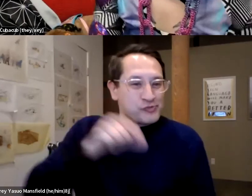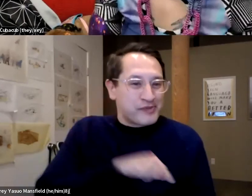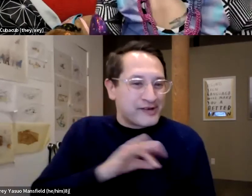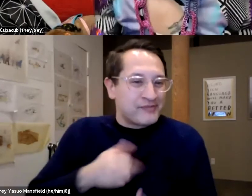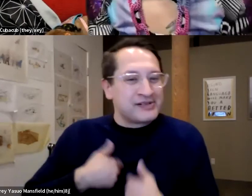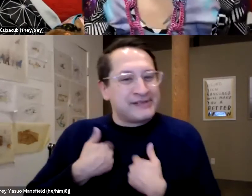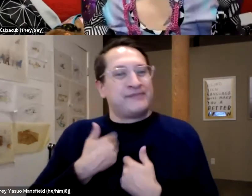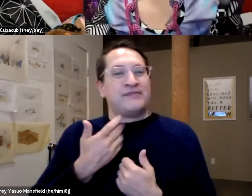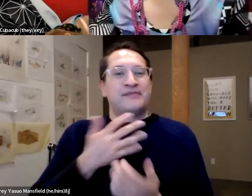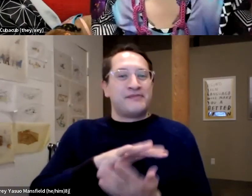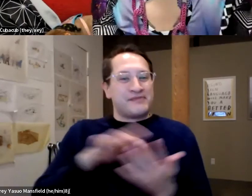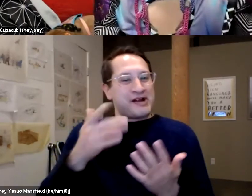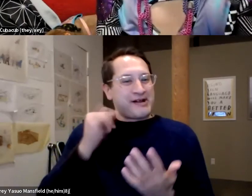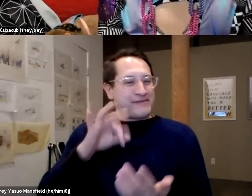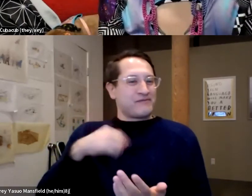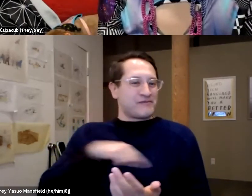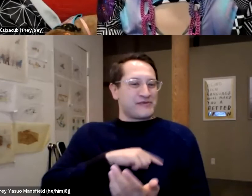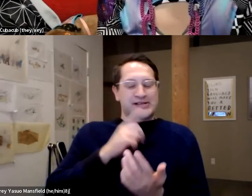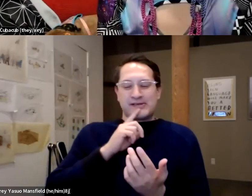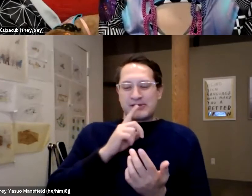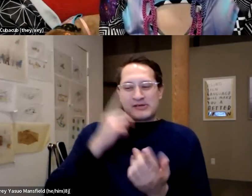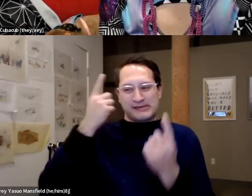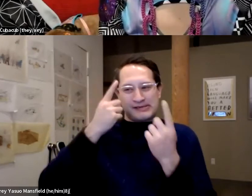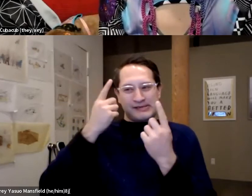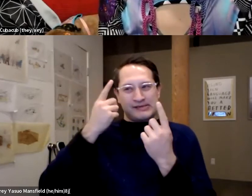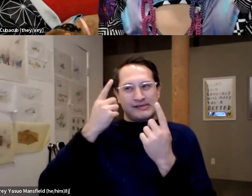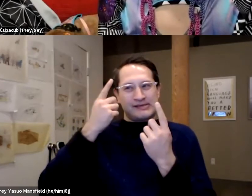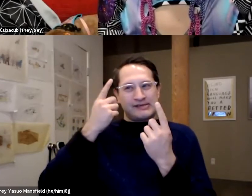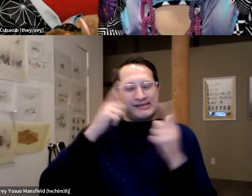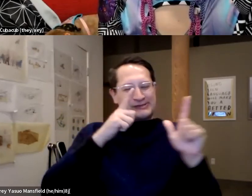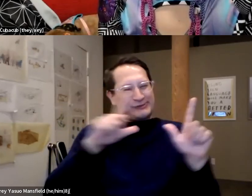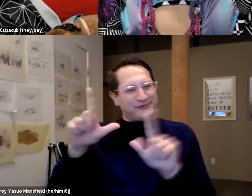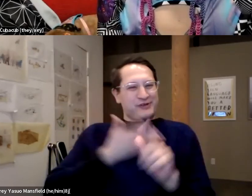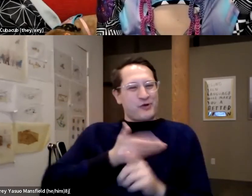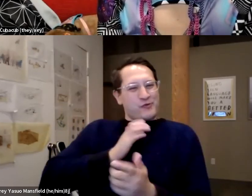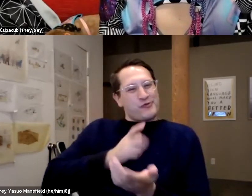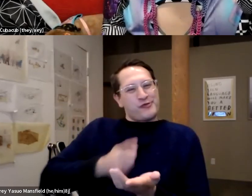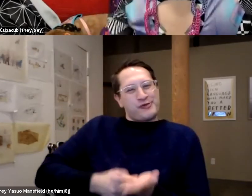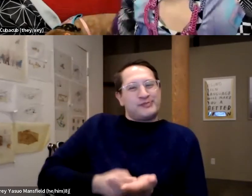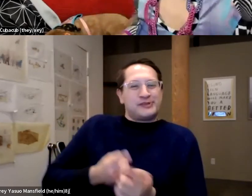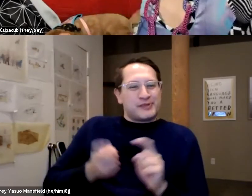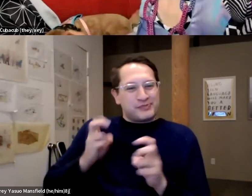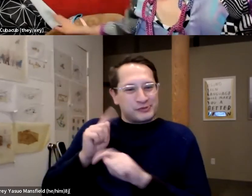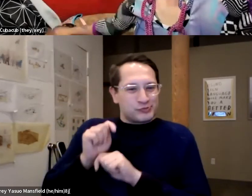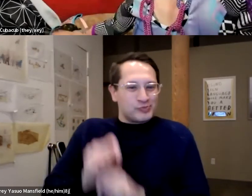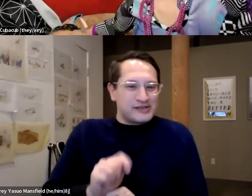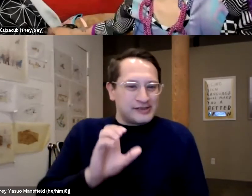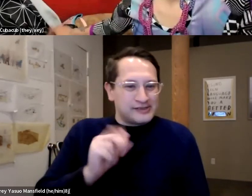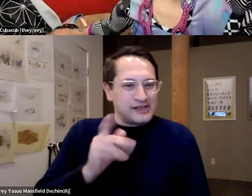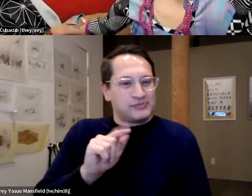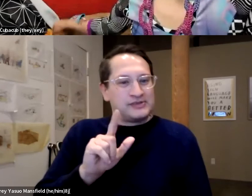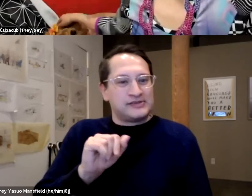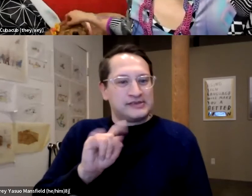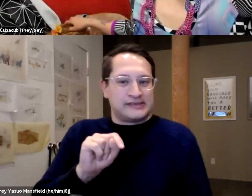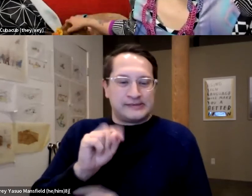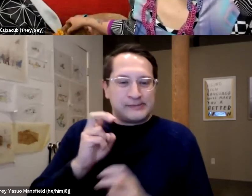more equal. We have a higher quality of life. The abundance is there. And I think framing our argument